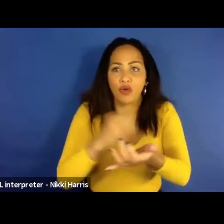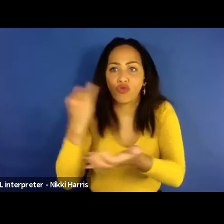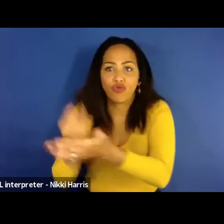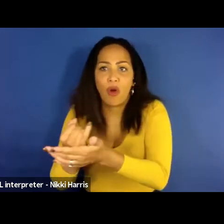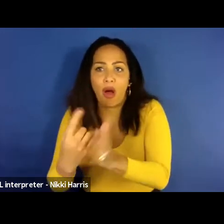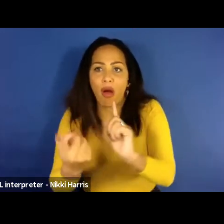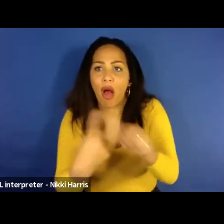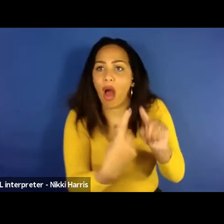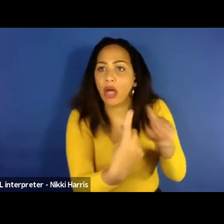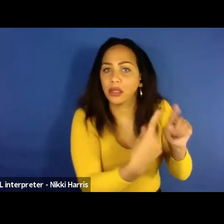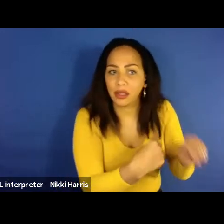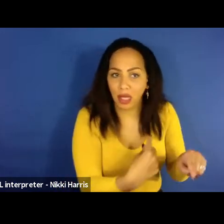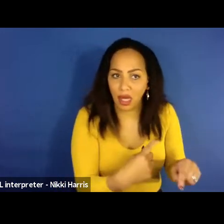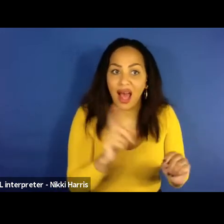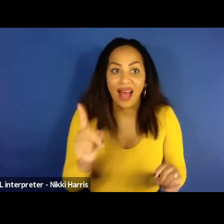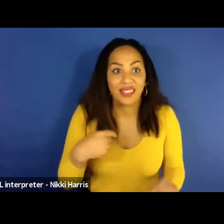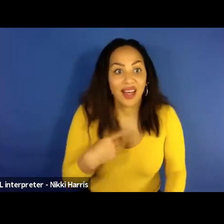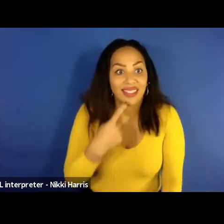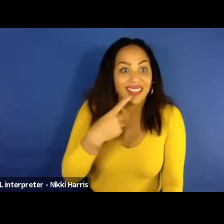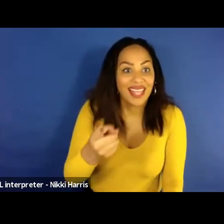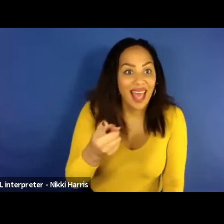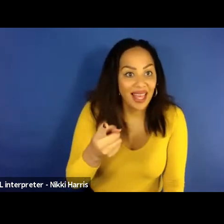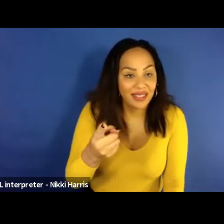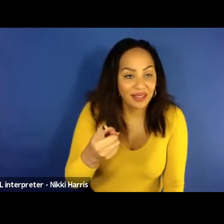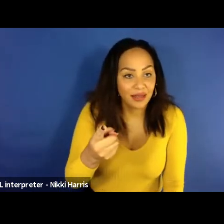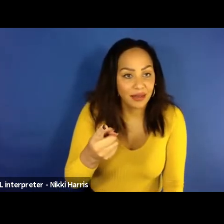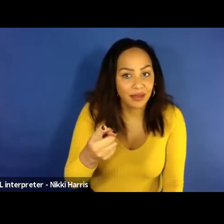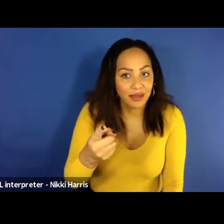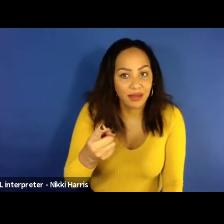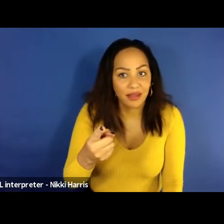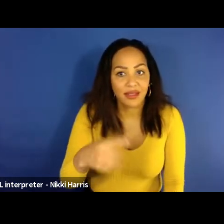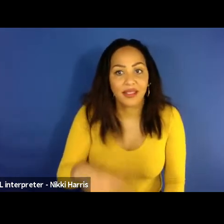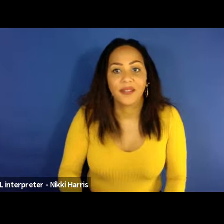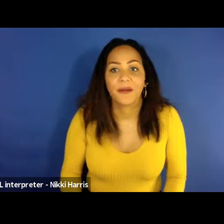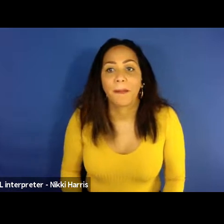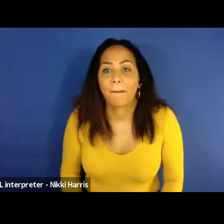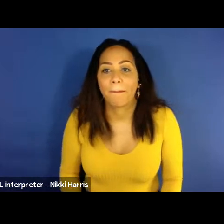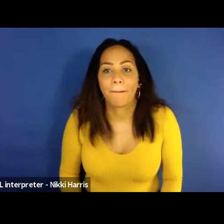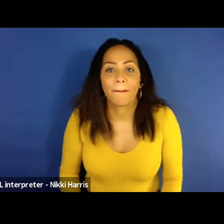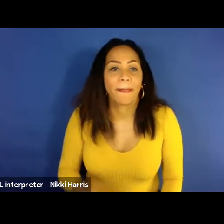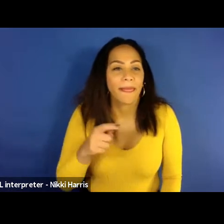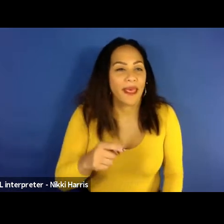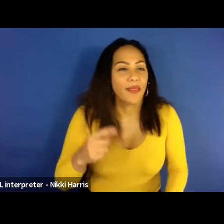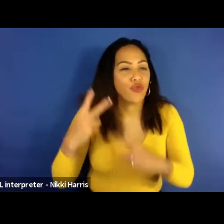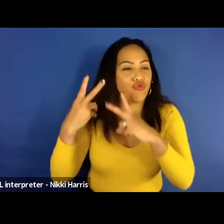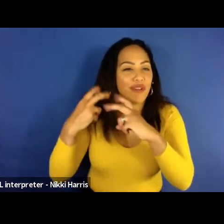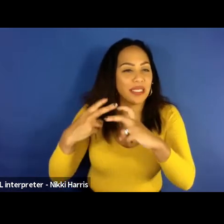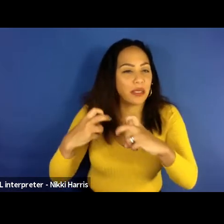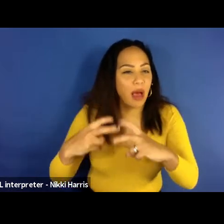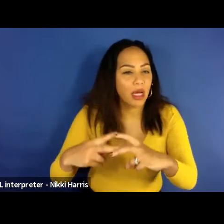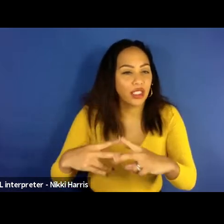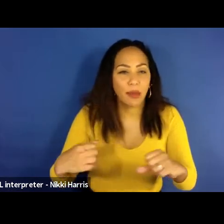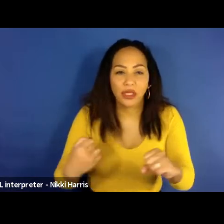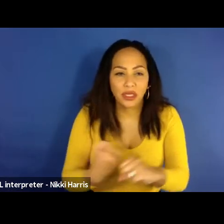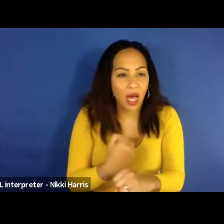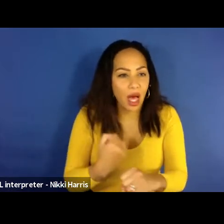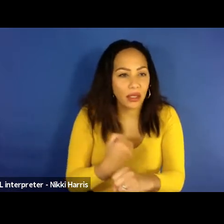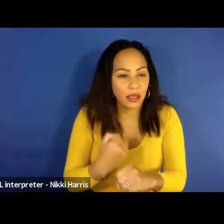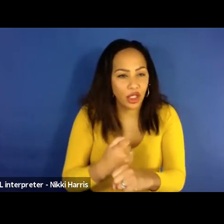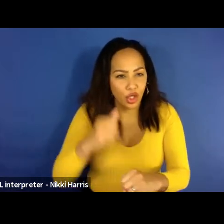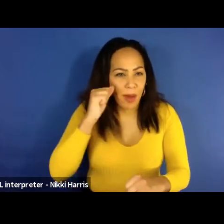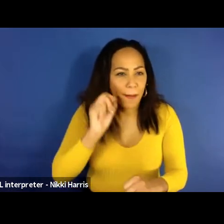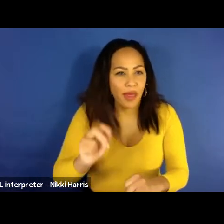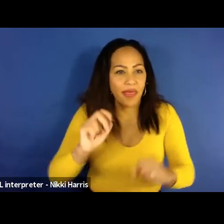we stated in the EntreConf Flower, which is basically that research that was done to understand what